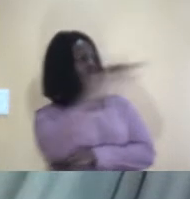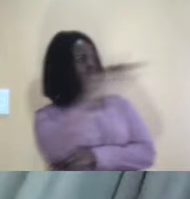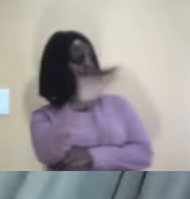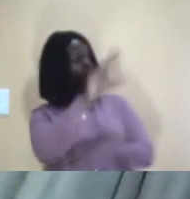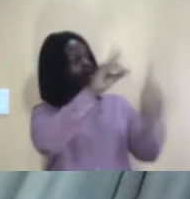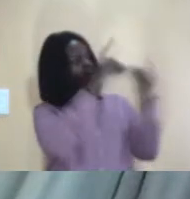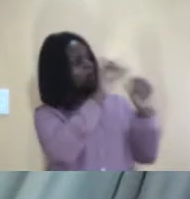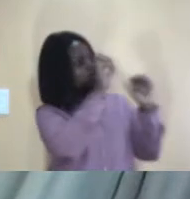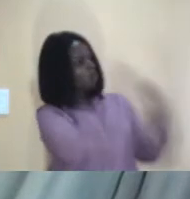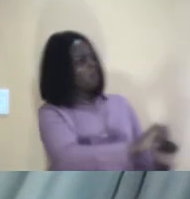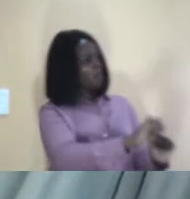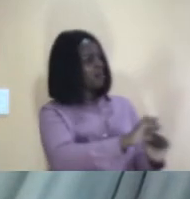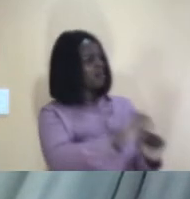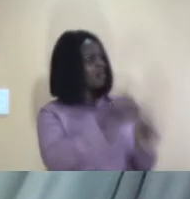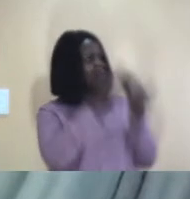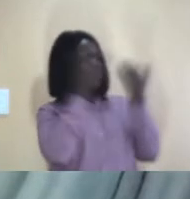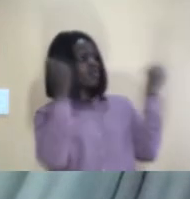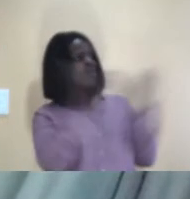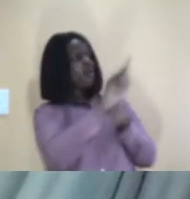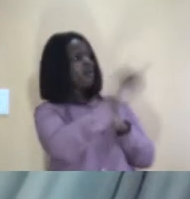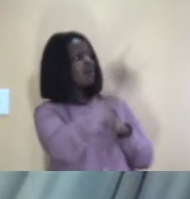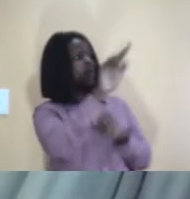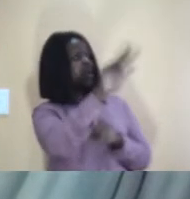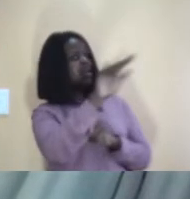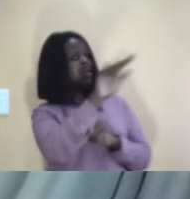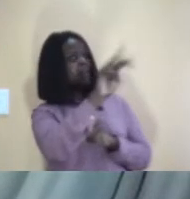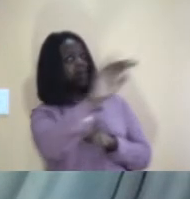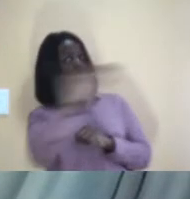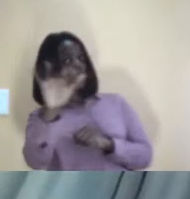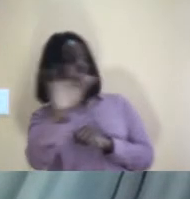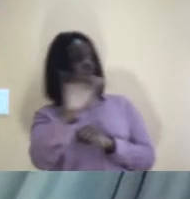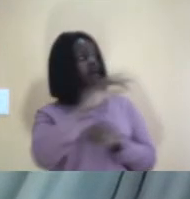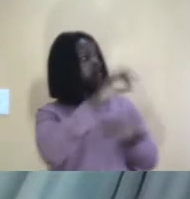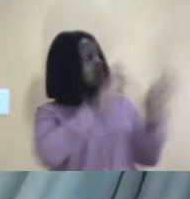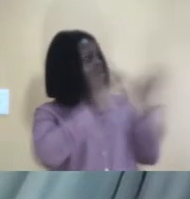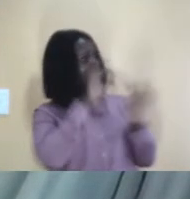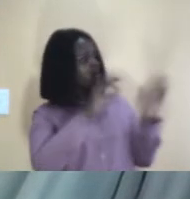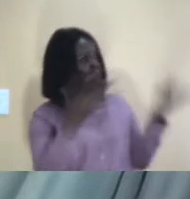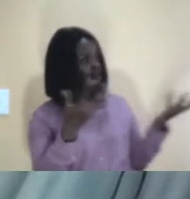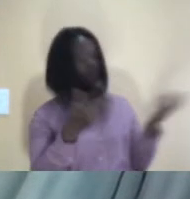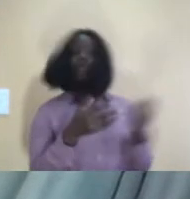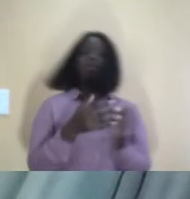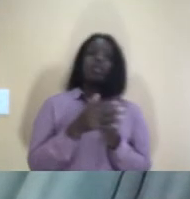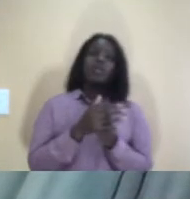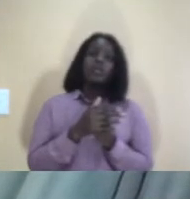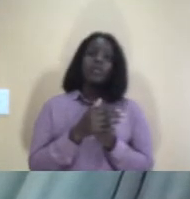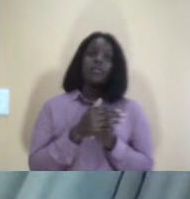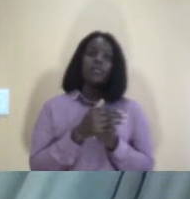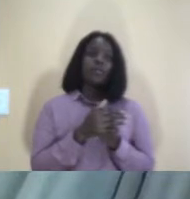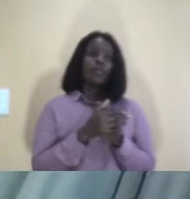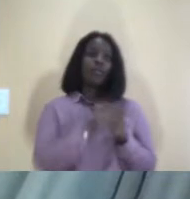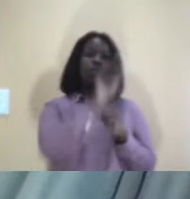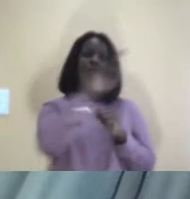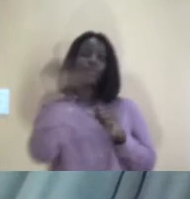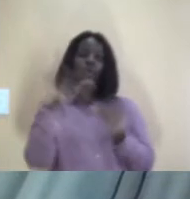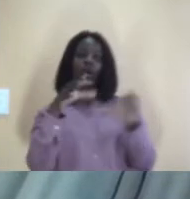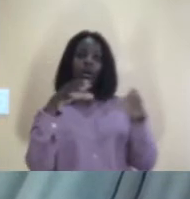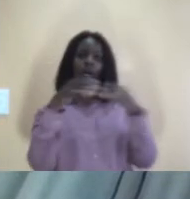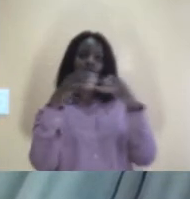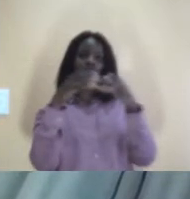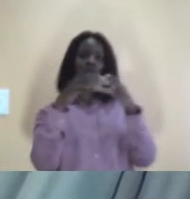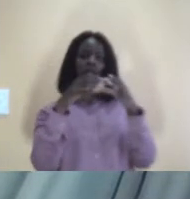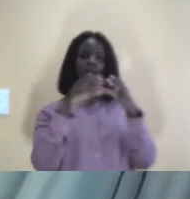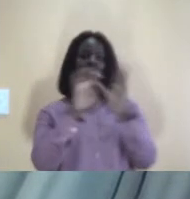by the department, whereas 118 million unaccounted by the entities like ADA